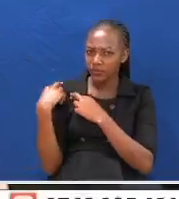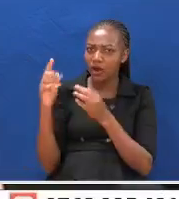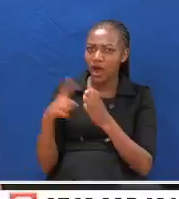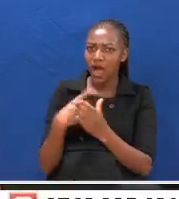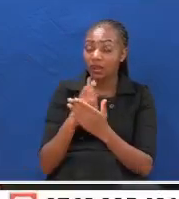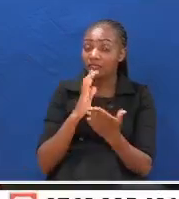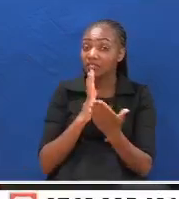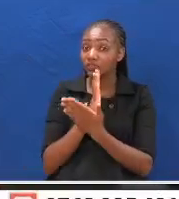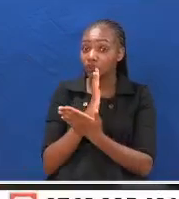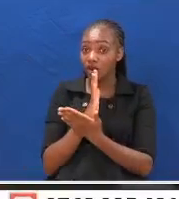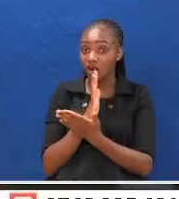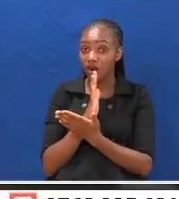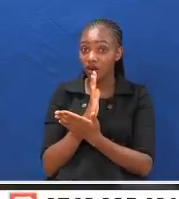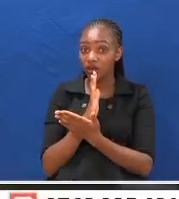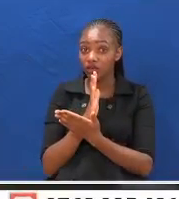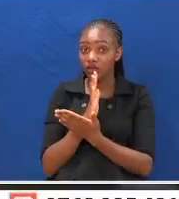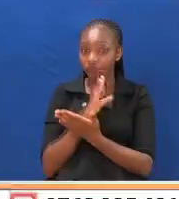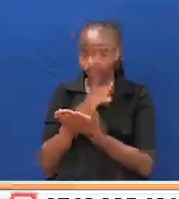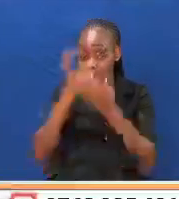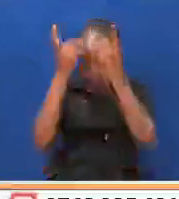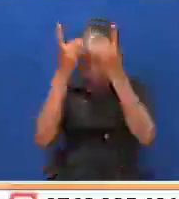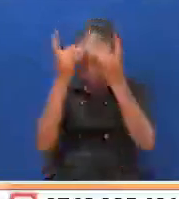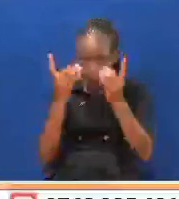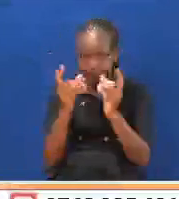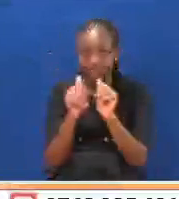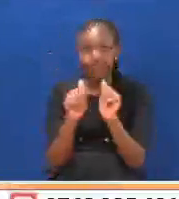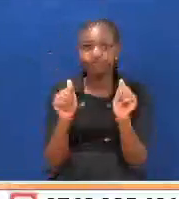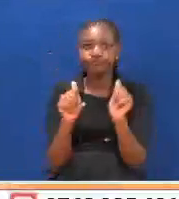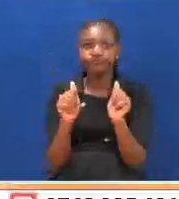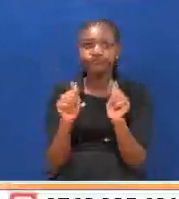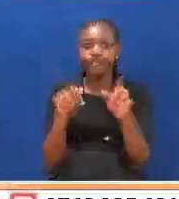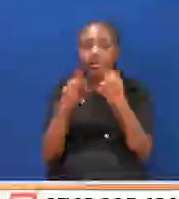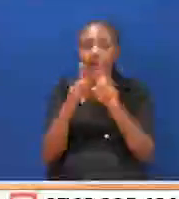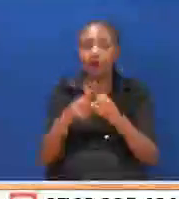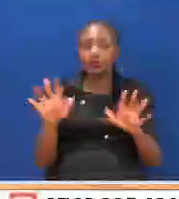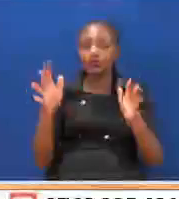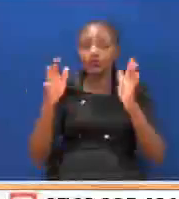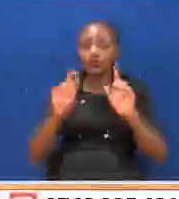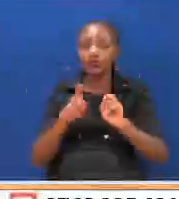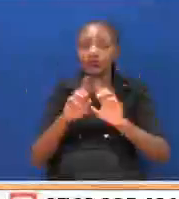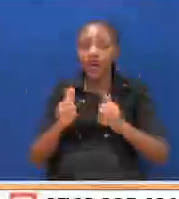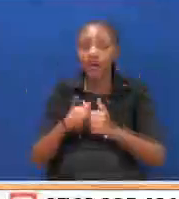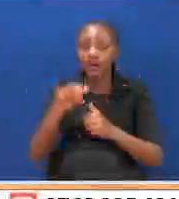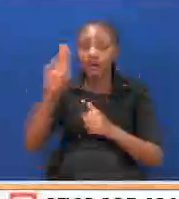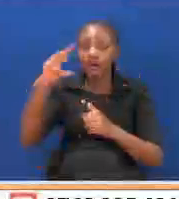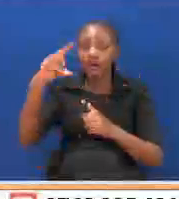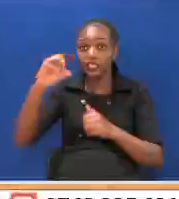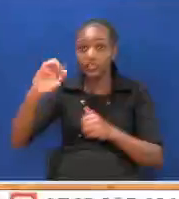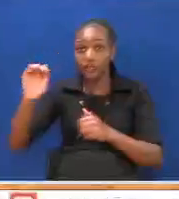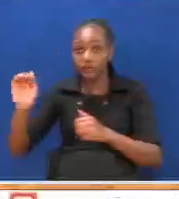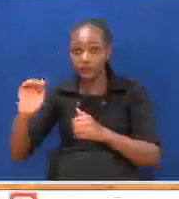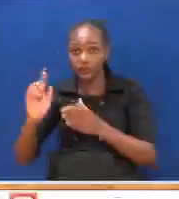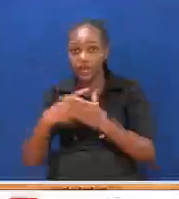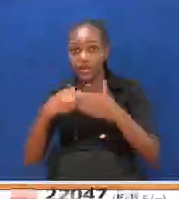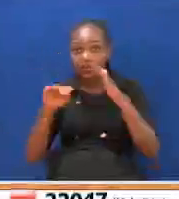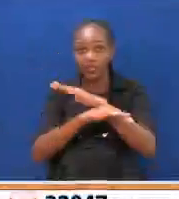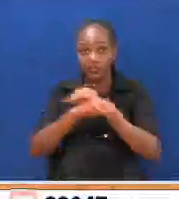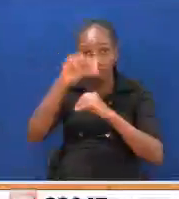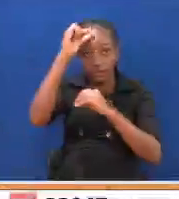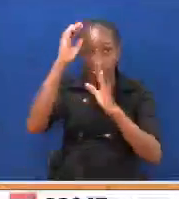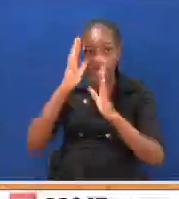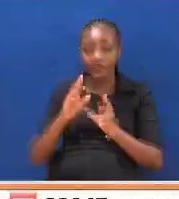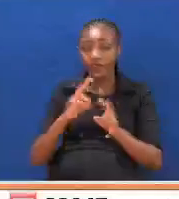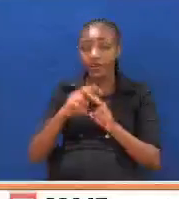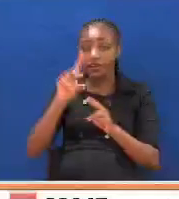kuchukua hatua inayofaa. The celebrations also took place in Uasin Gishu County, where Deputy Governor Daniel